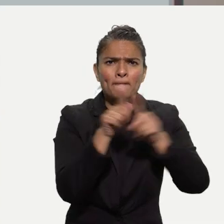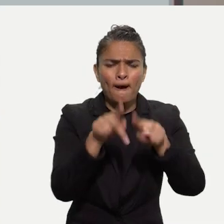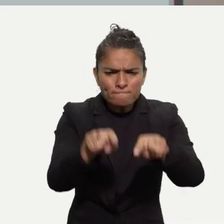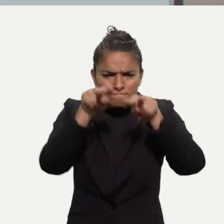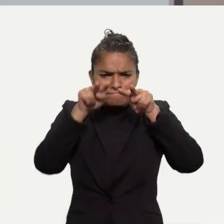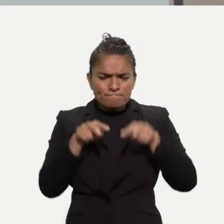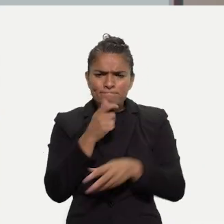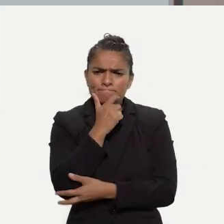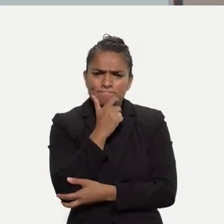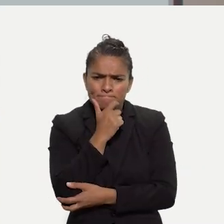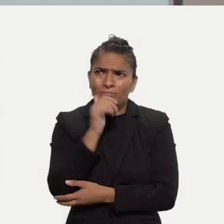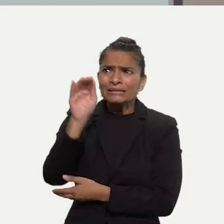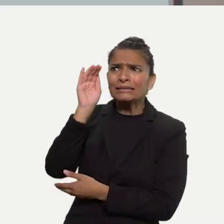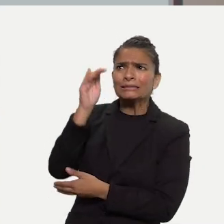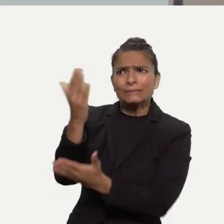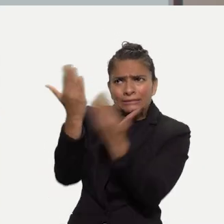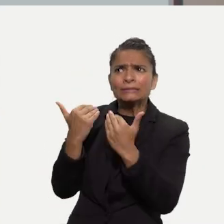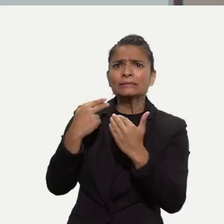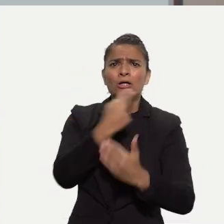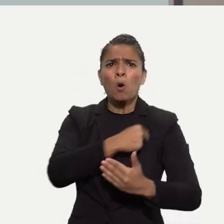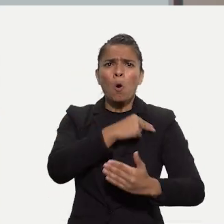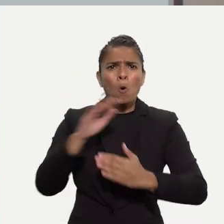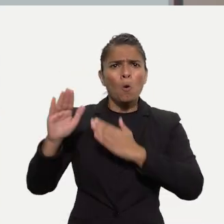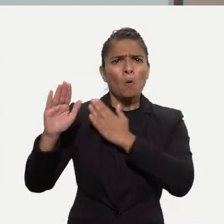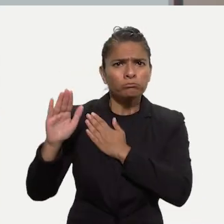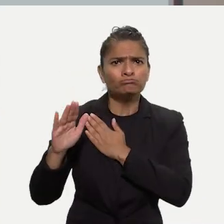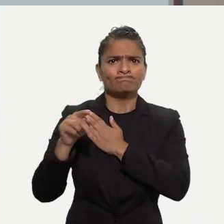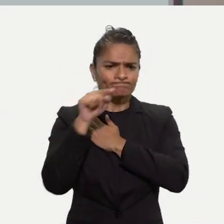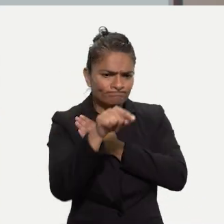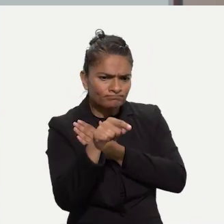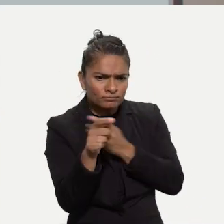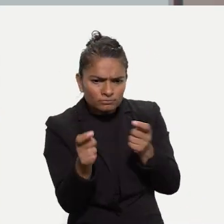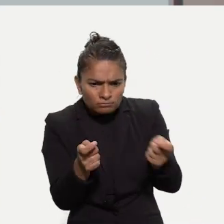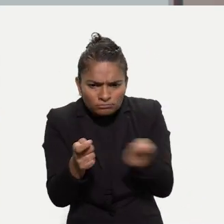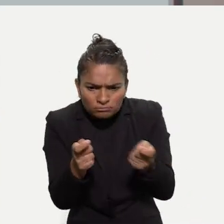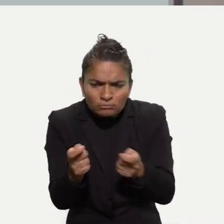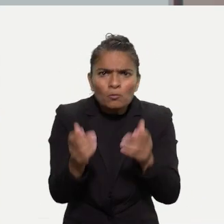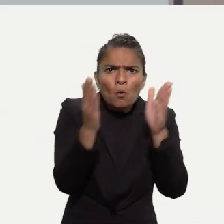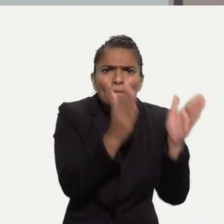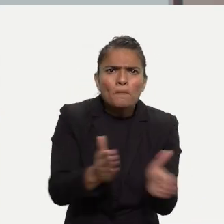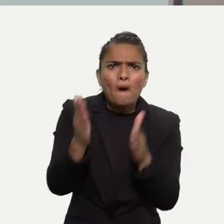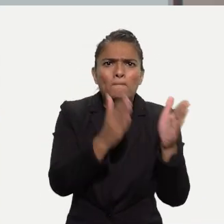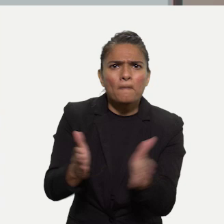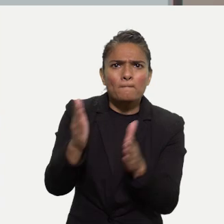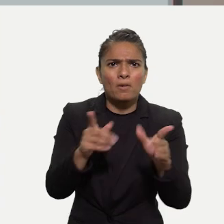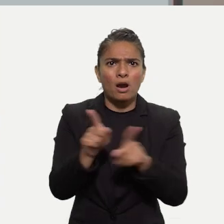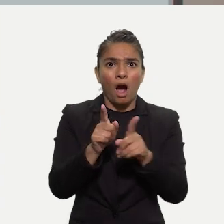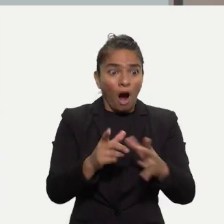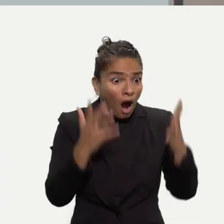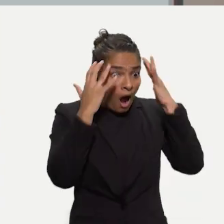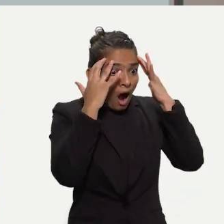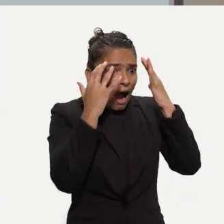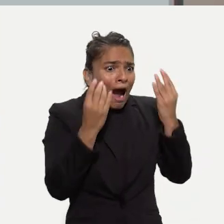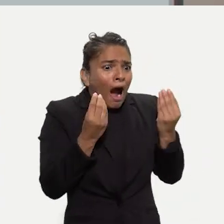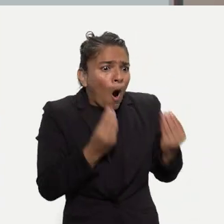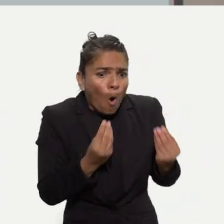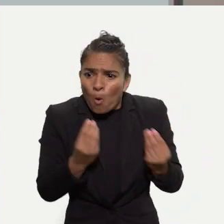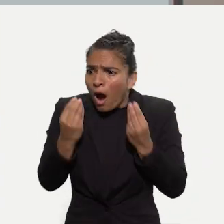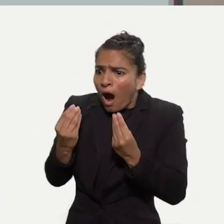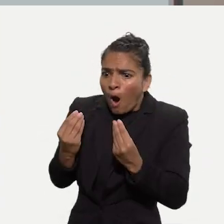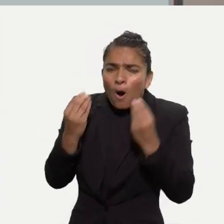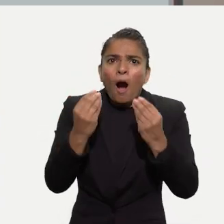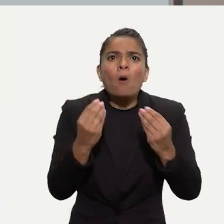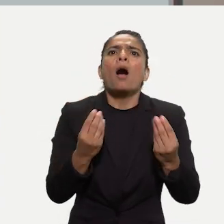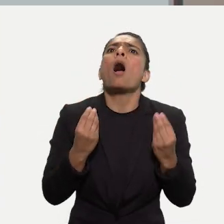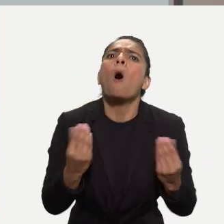UNDRR initiative, it's a partnership. And the idea is now to change or to make progress from now that mayors committed to